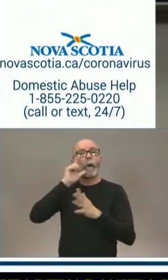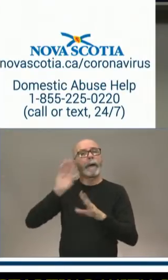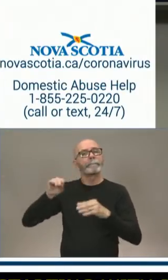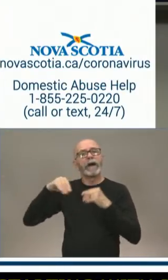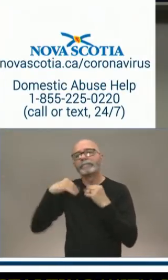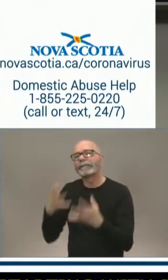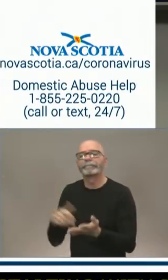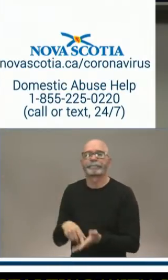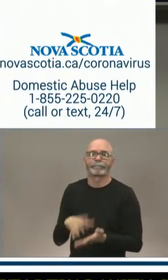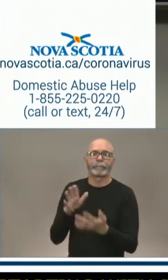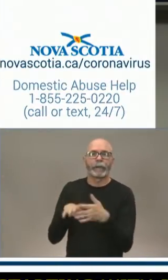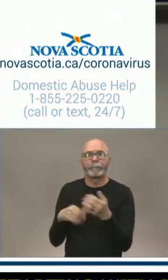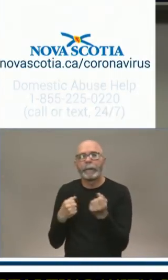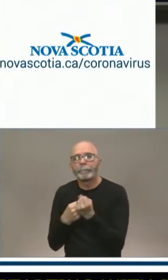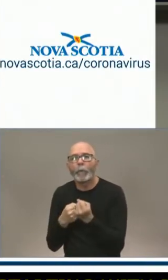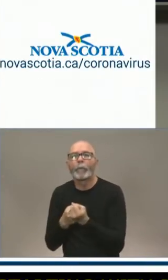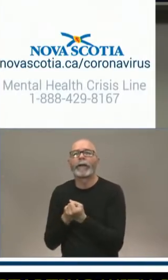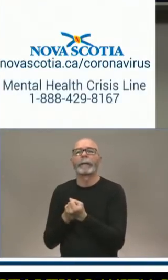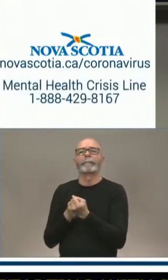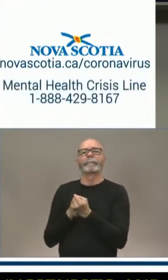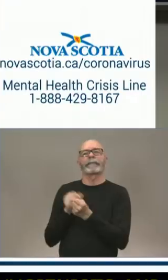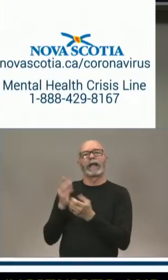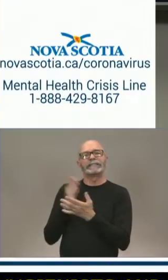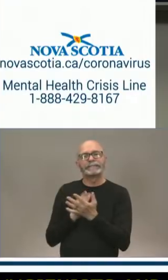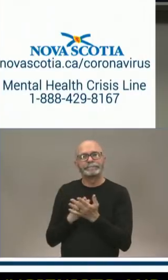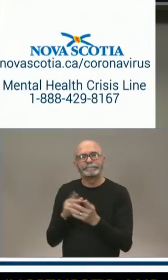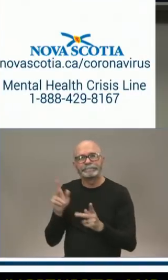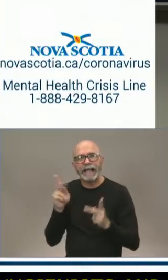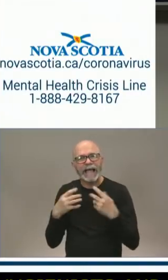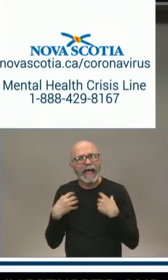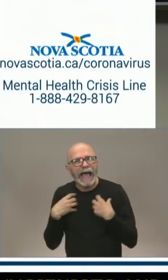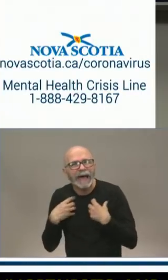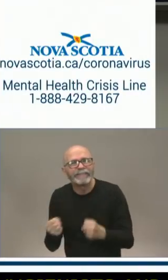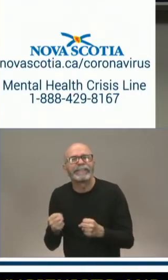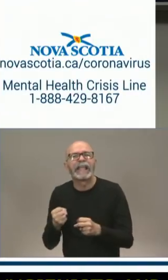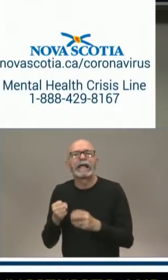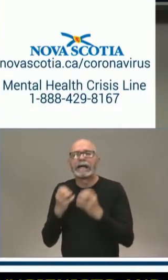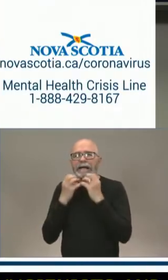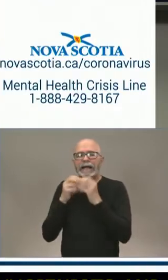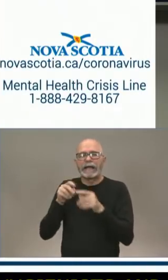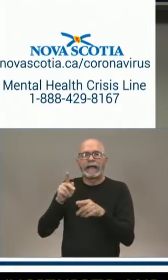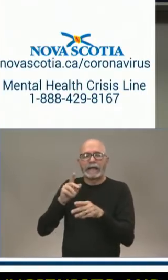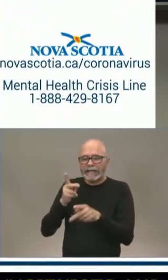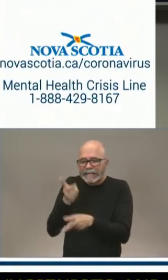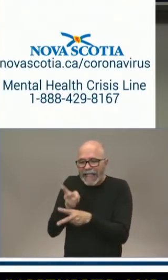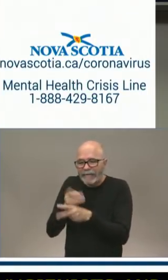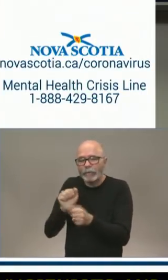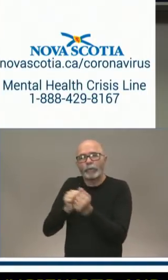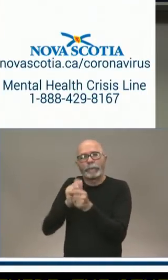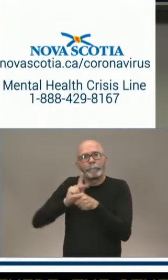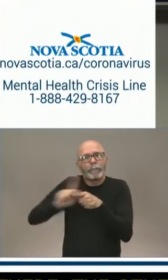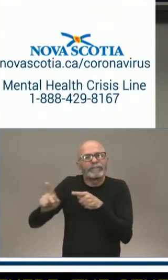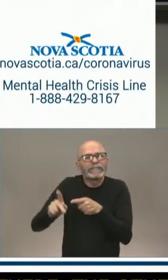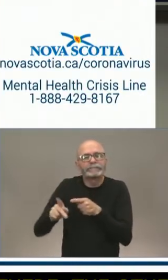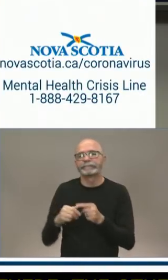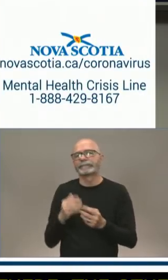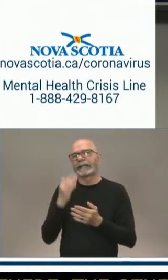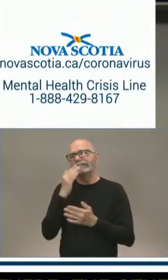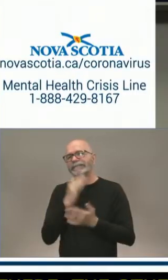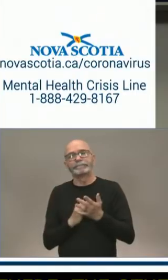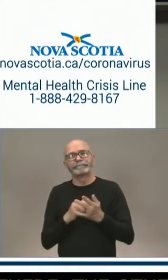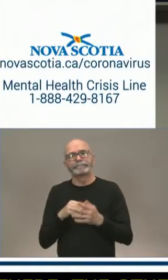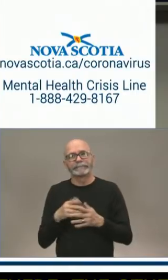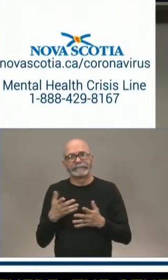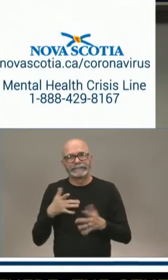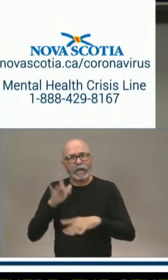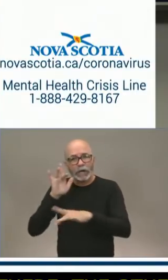a couple of dozen of regulated healthcare professionals that all of whom have some contact with patients in some